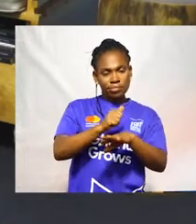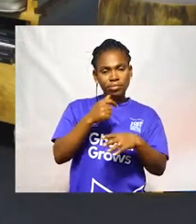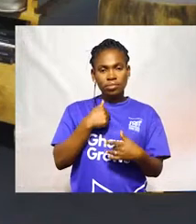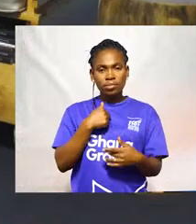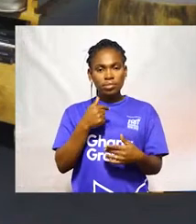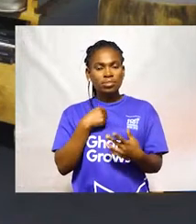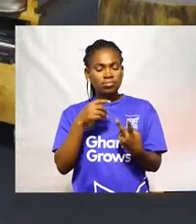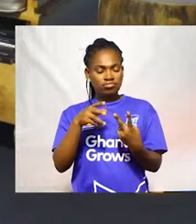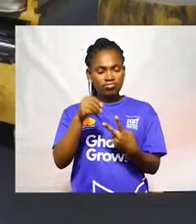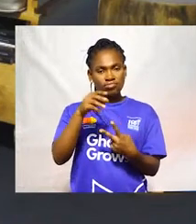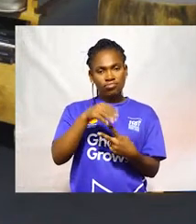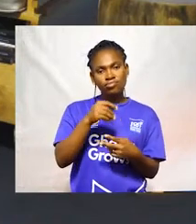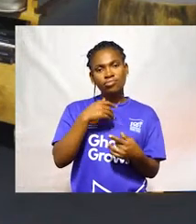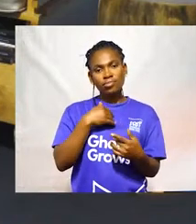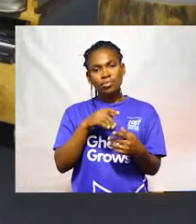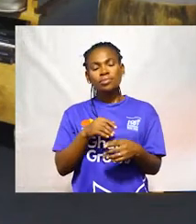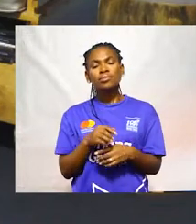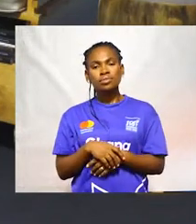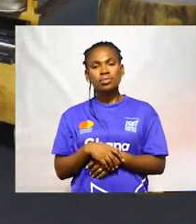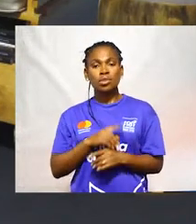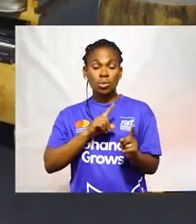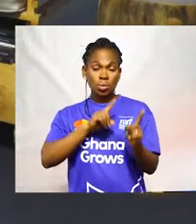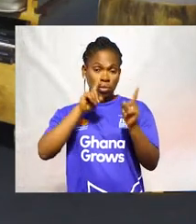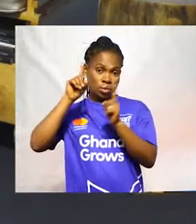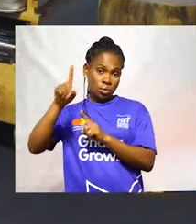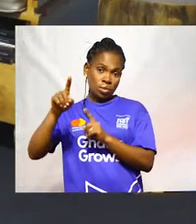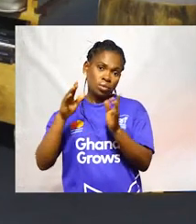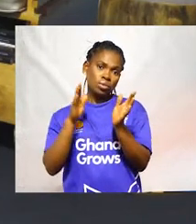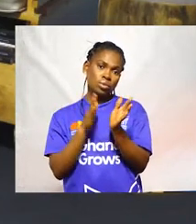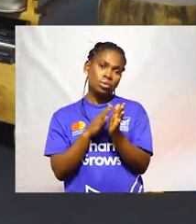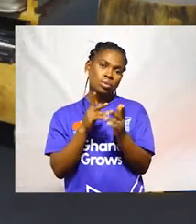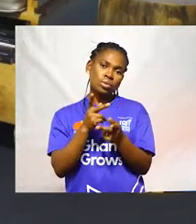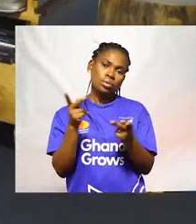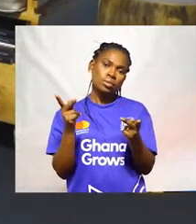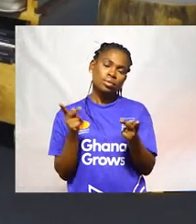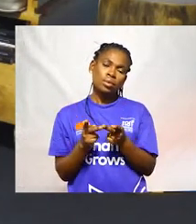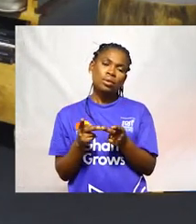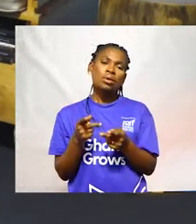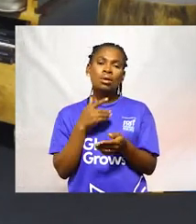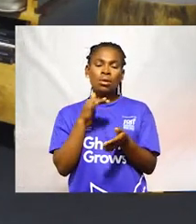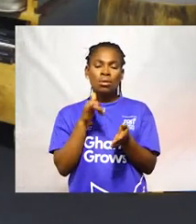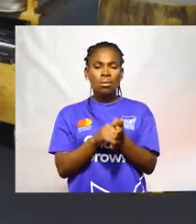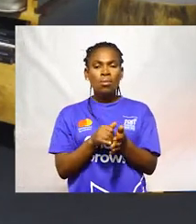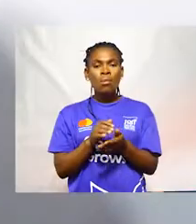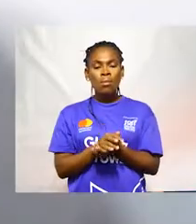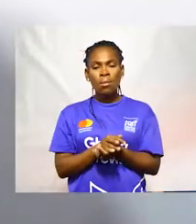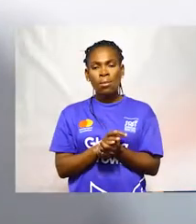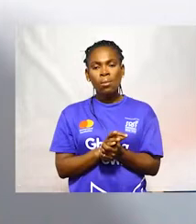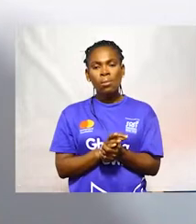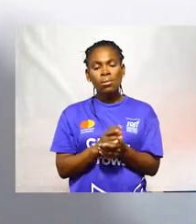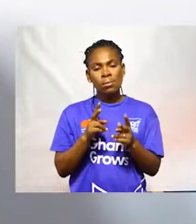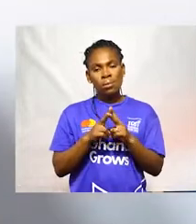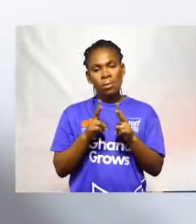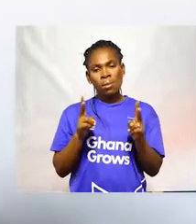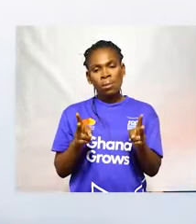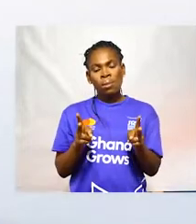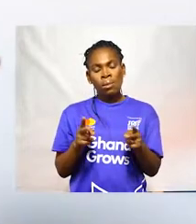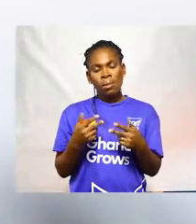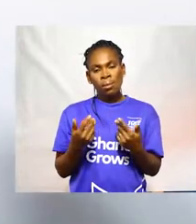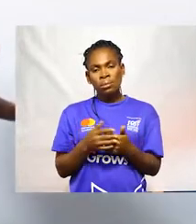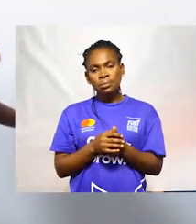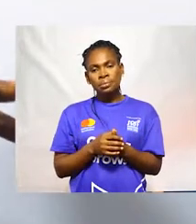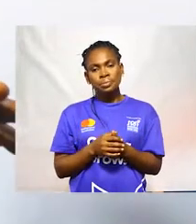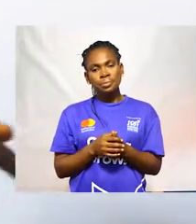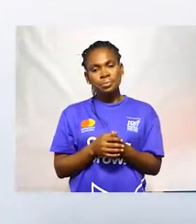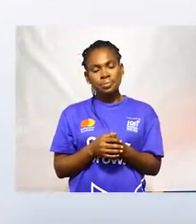in when you go to when you go to Safari, they have the big five. Yes. So